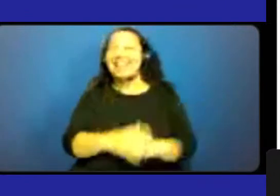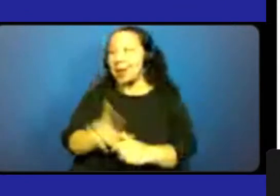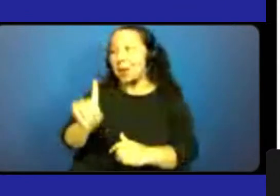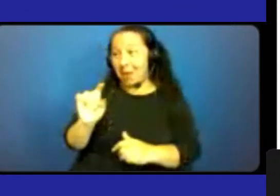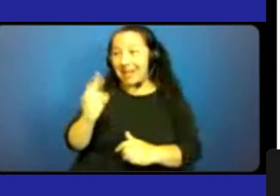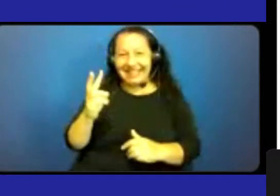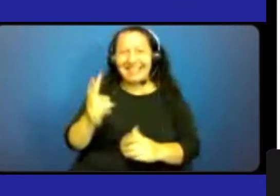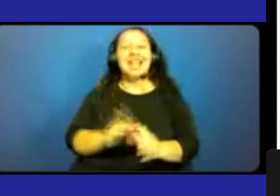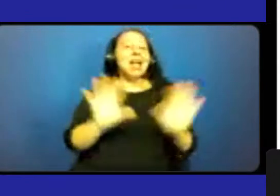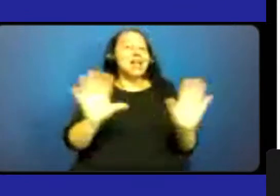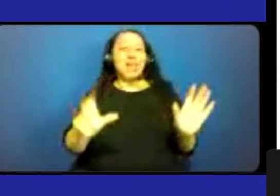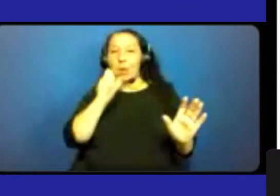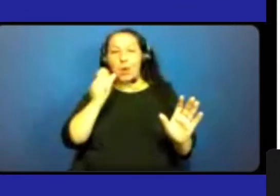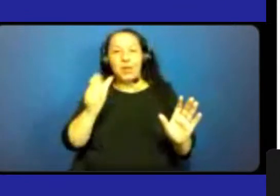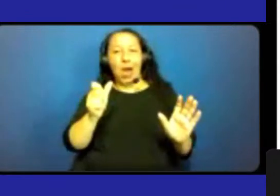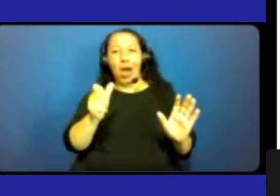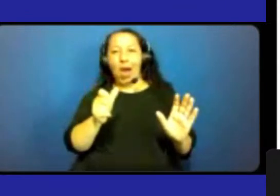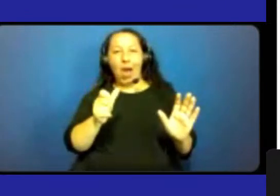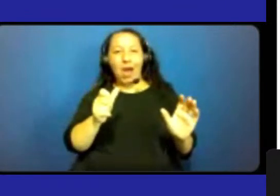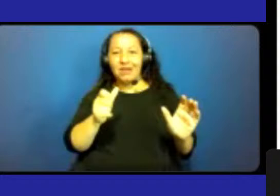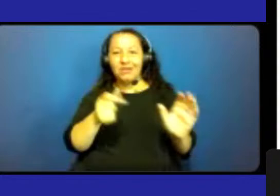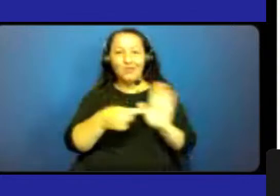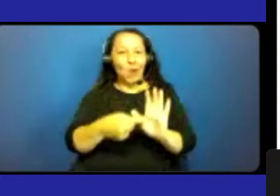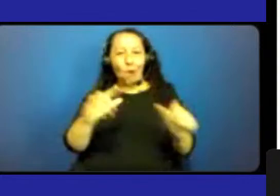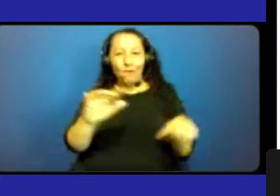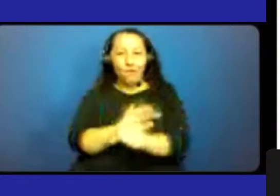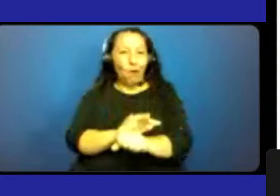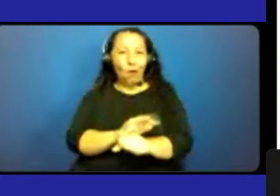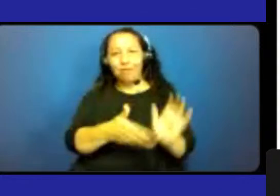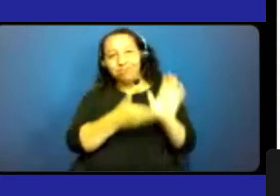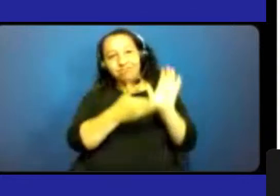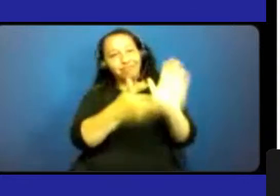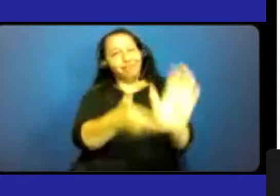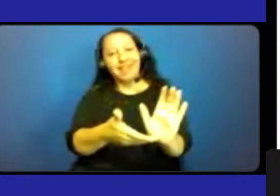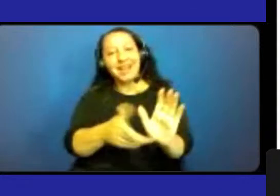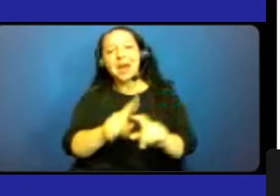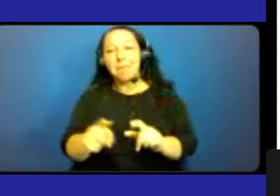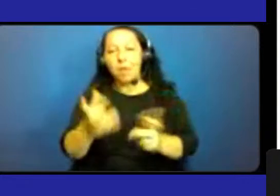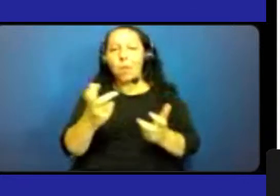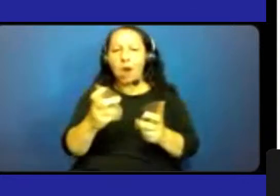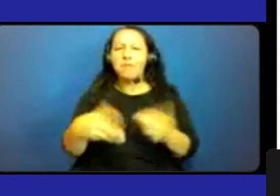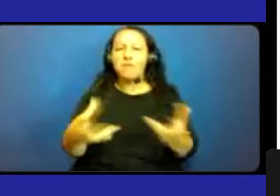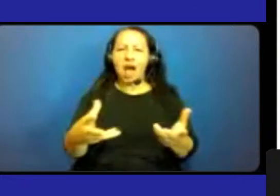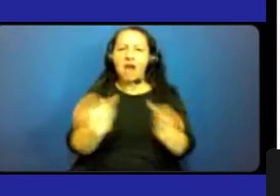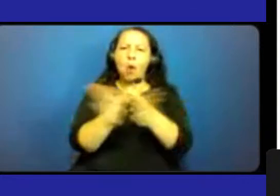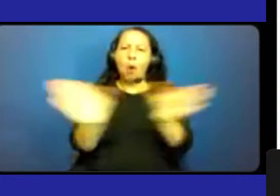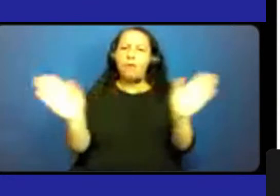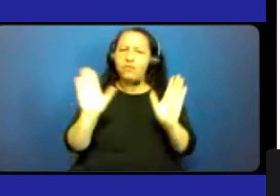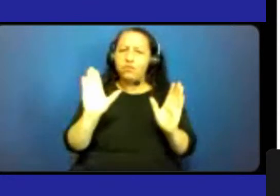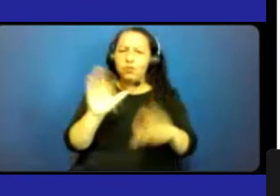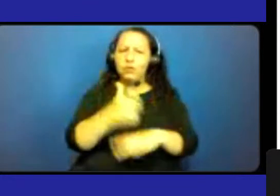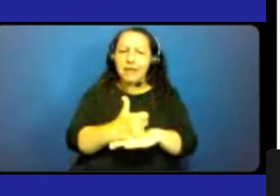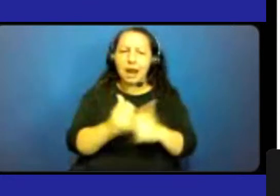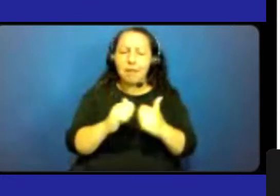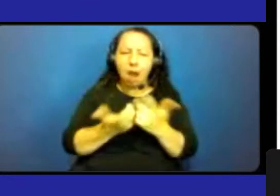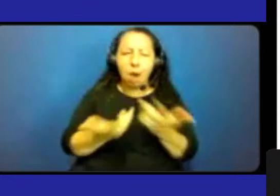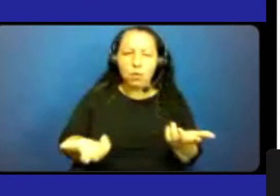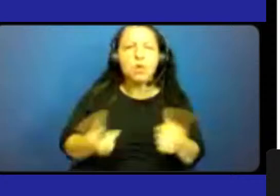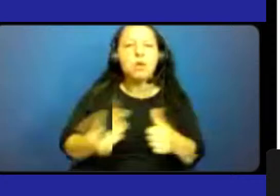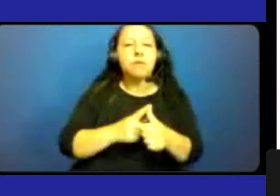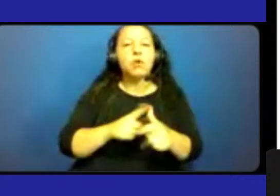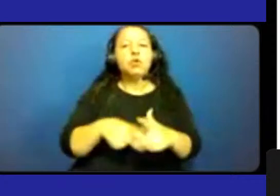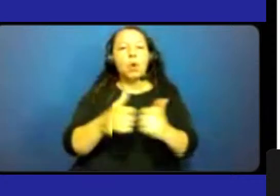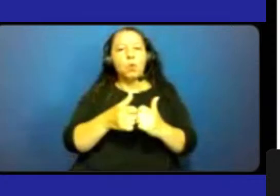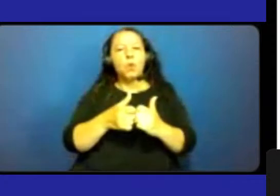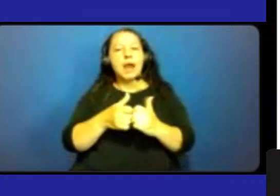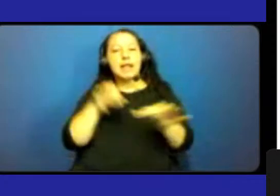we're not going to give you the whole thing, but we just wanted to kind of give you an overview of the setup. We kind of start first actually with an explanation of